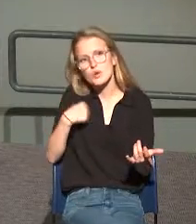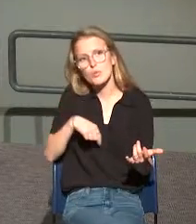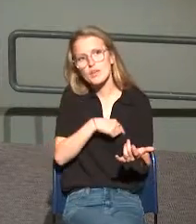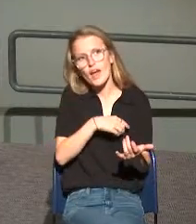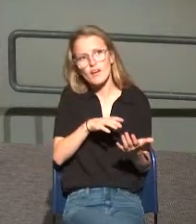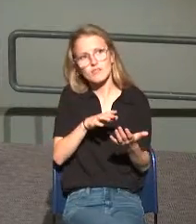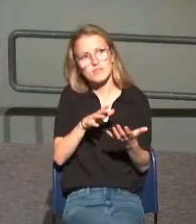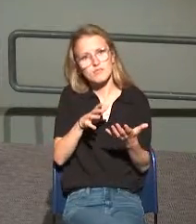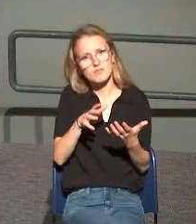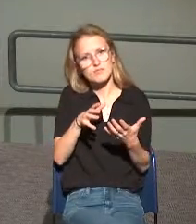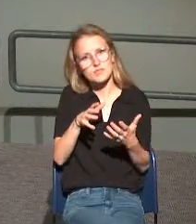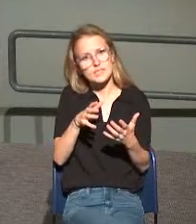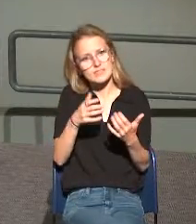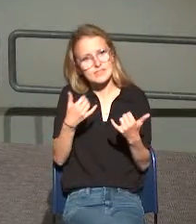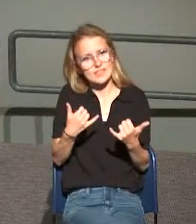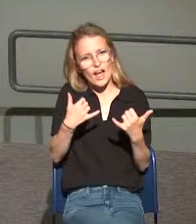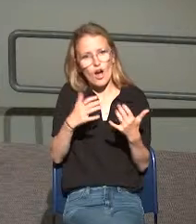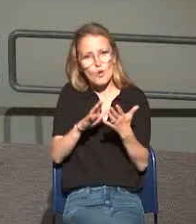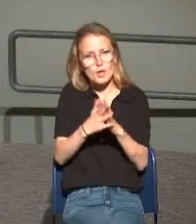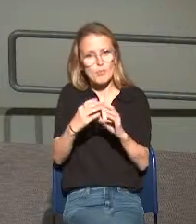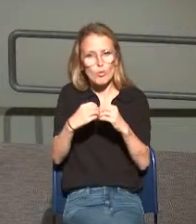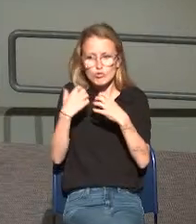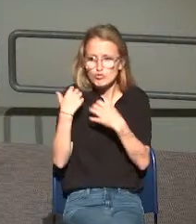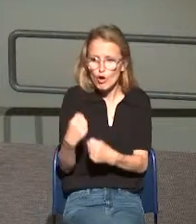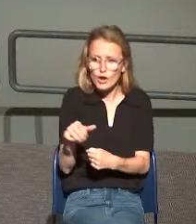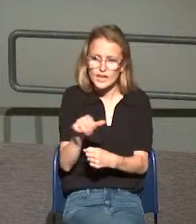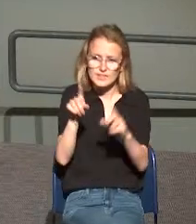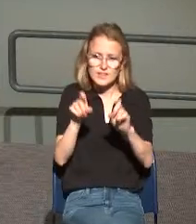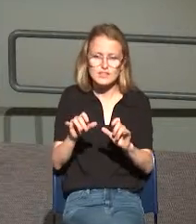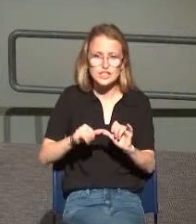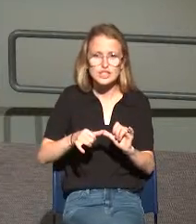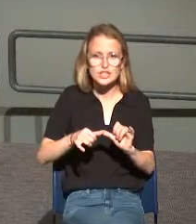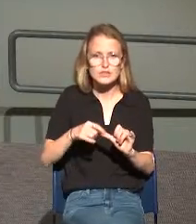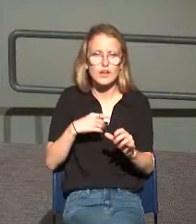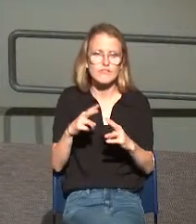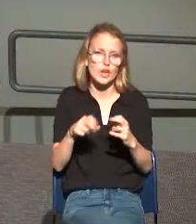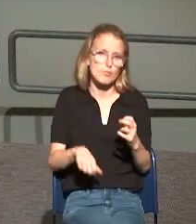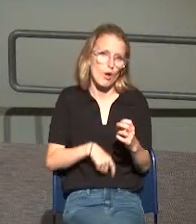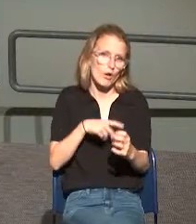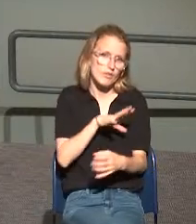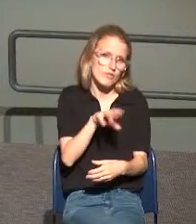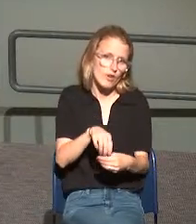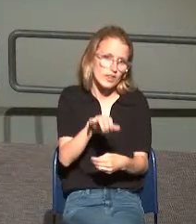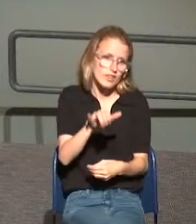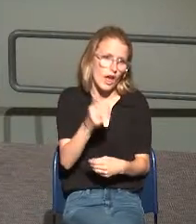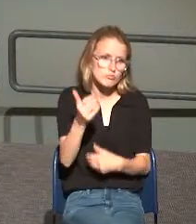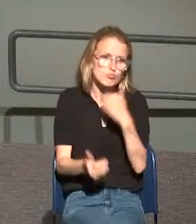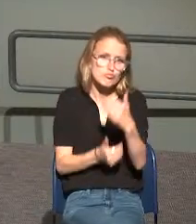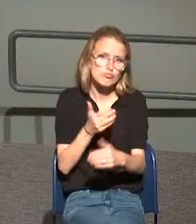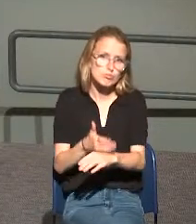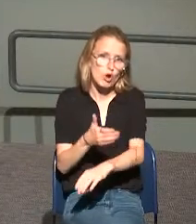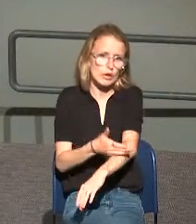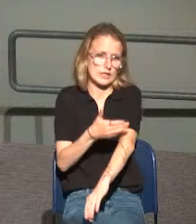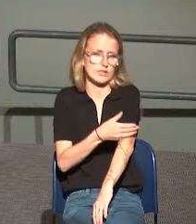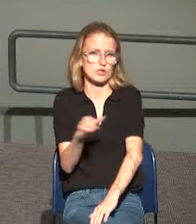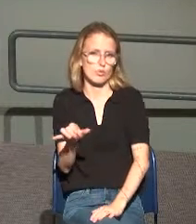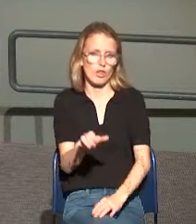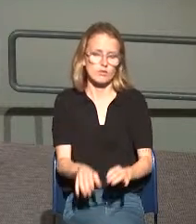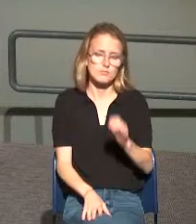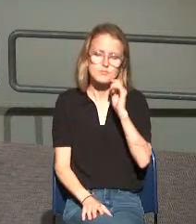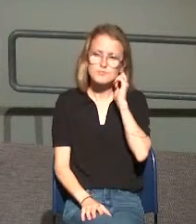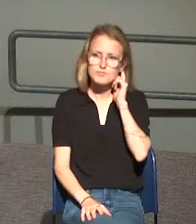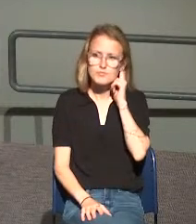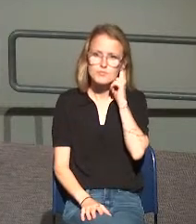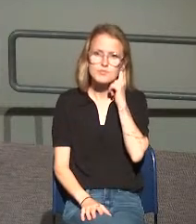community stronger, and, you know, by doing that, and I'm, you know, very proud of having been a part of that. So. That's great. This